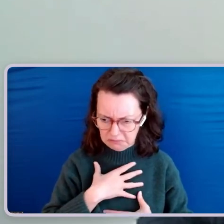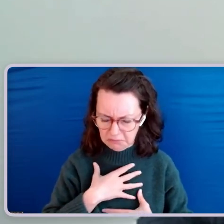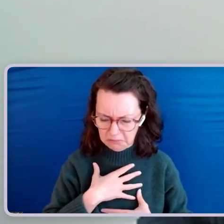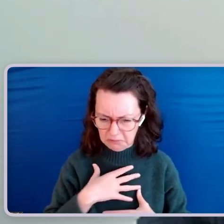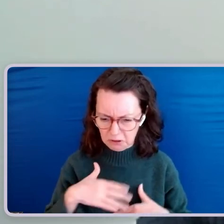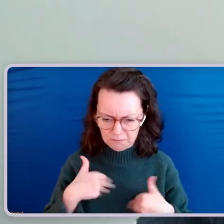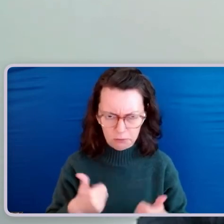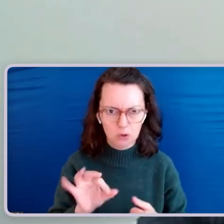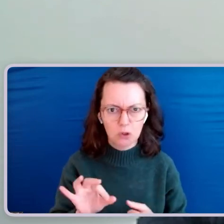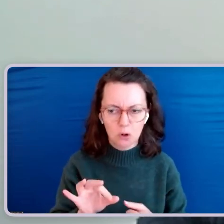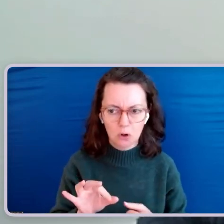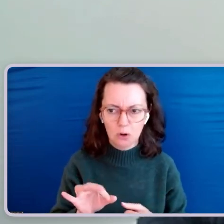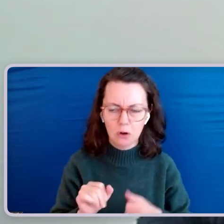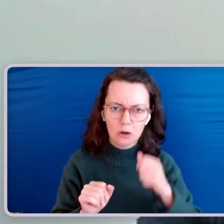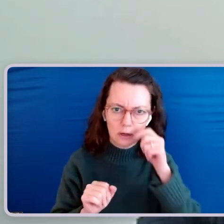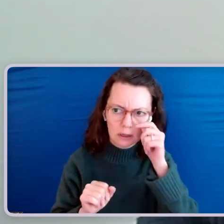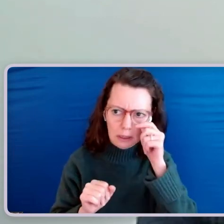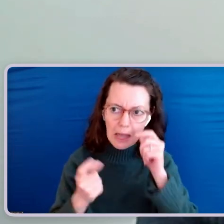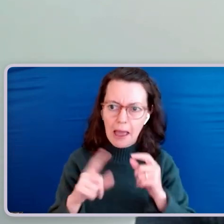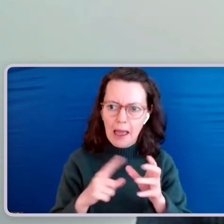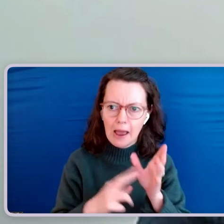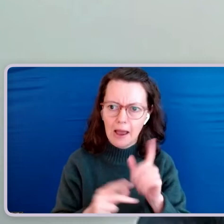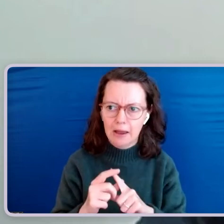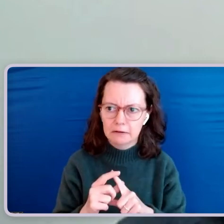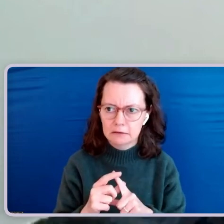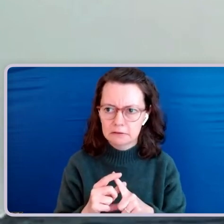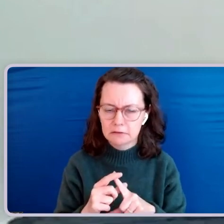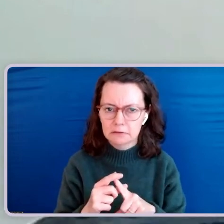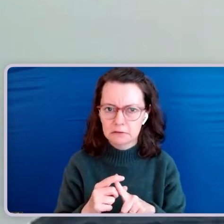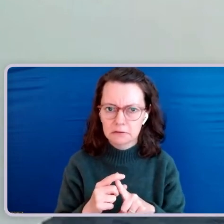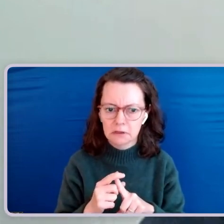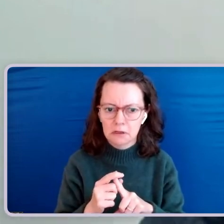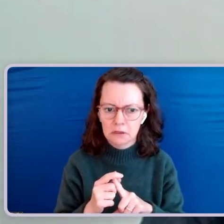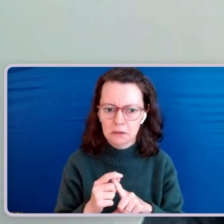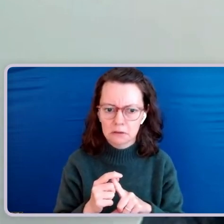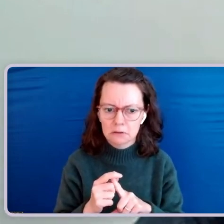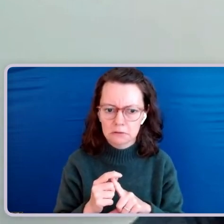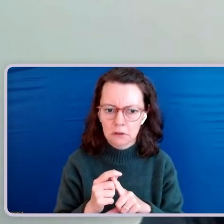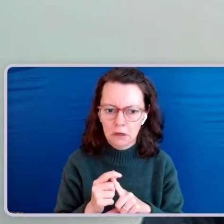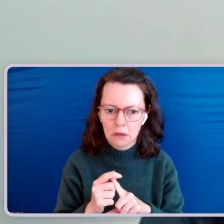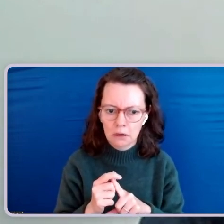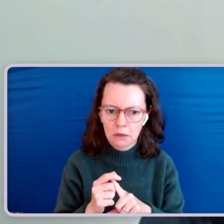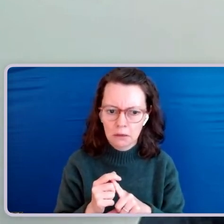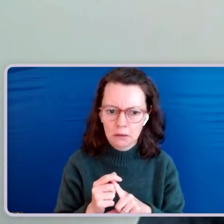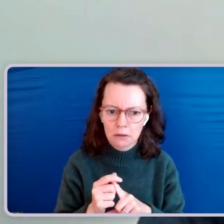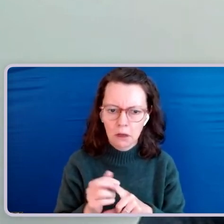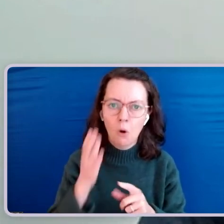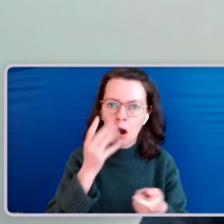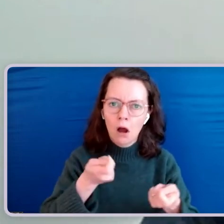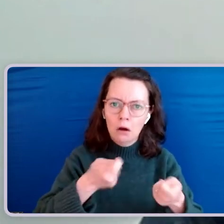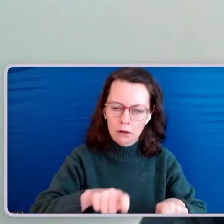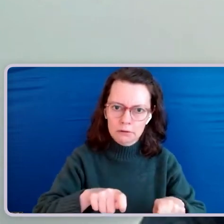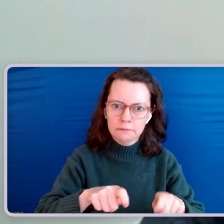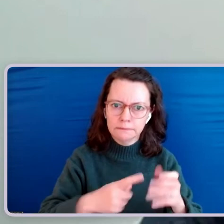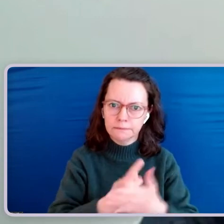also it's been, we got the updates as the lockdowns were happening. So we